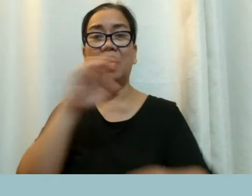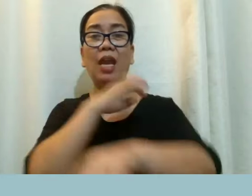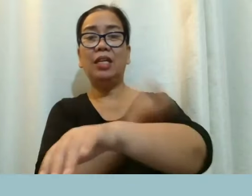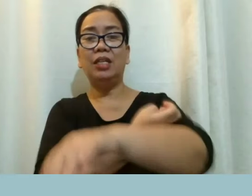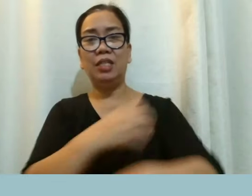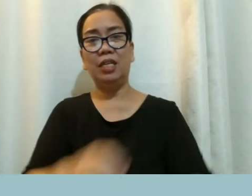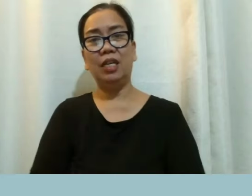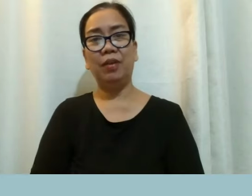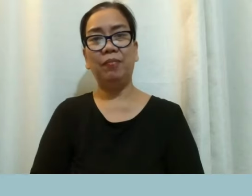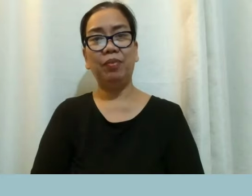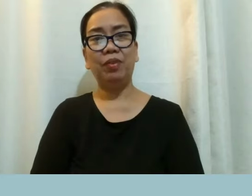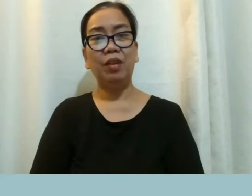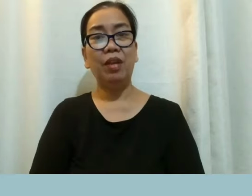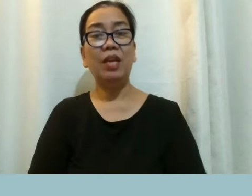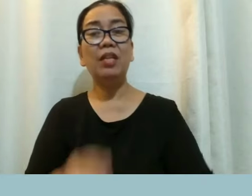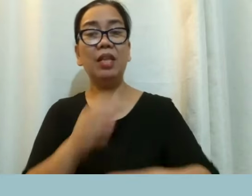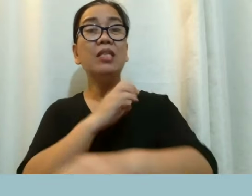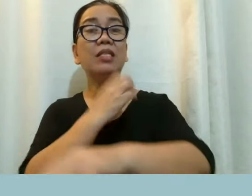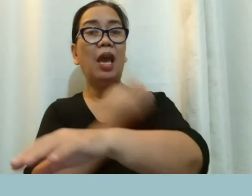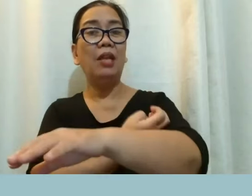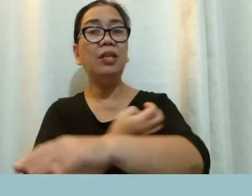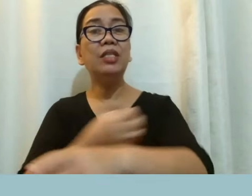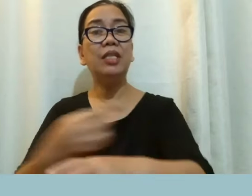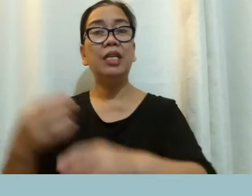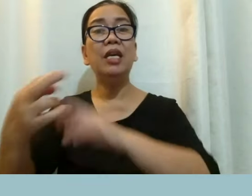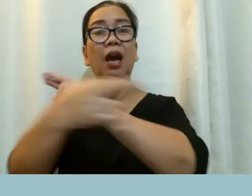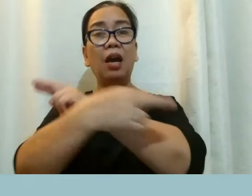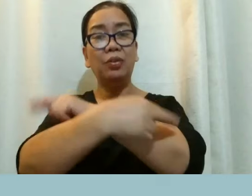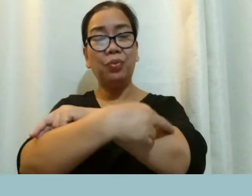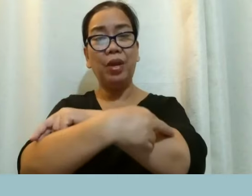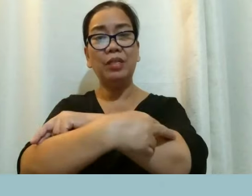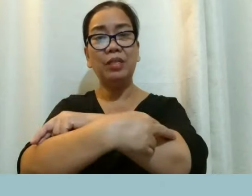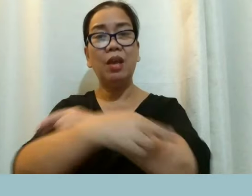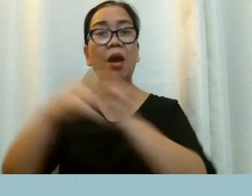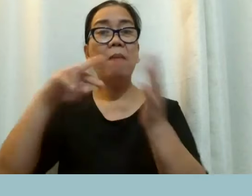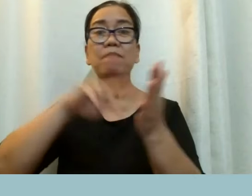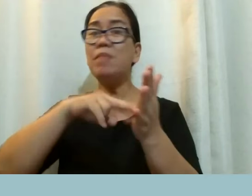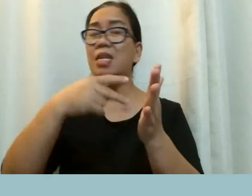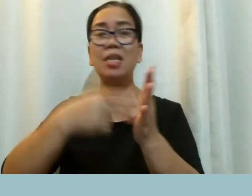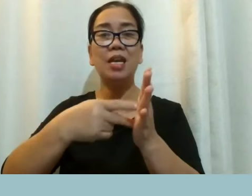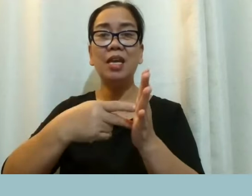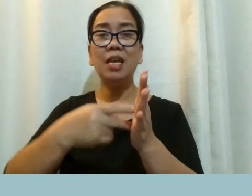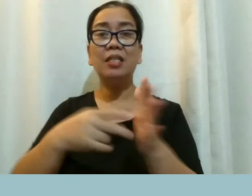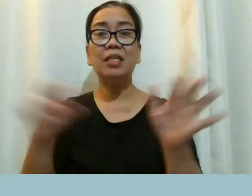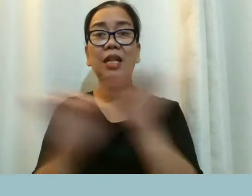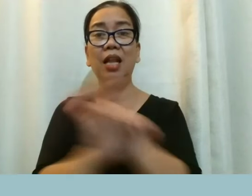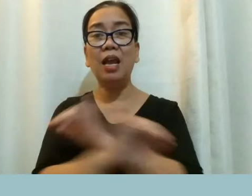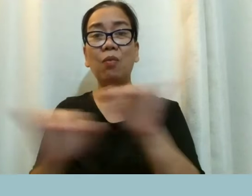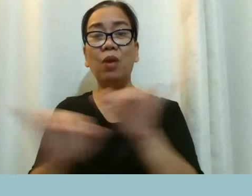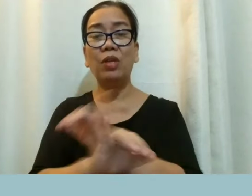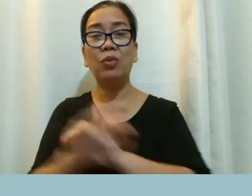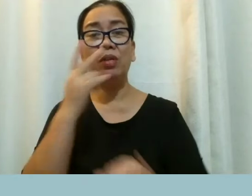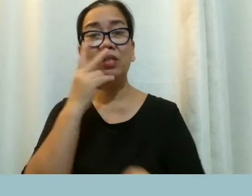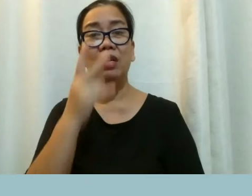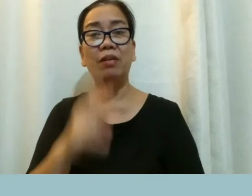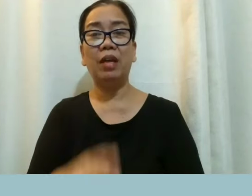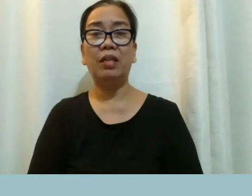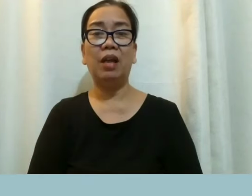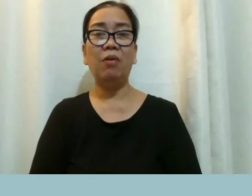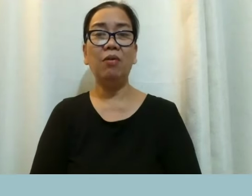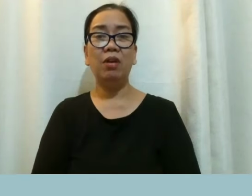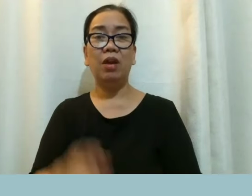potential energy. It is energy at rest, meaning just like what you're